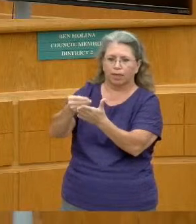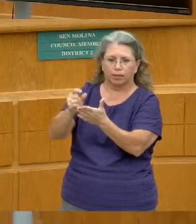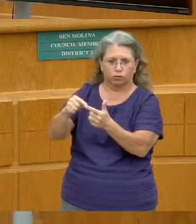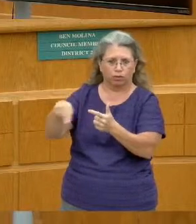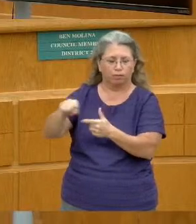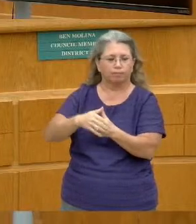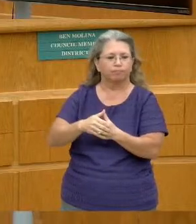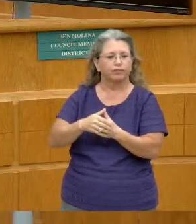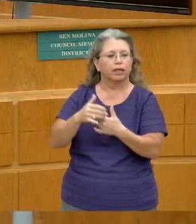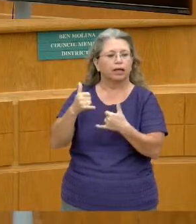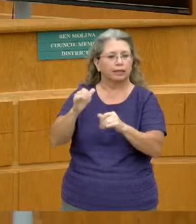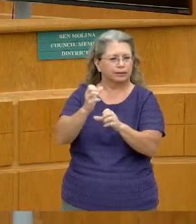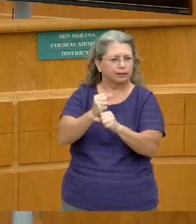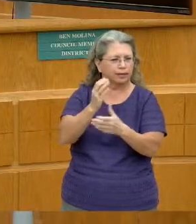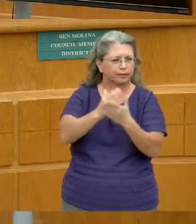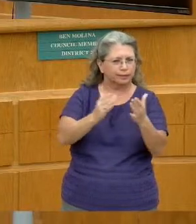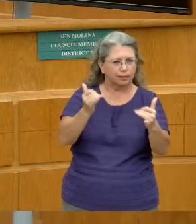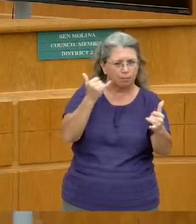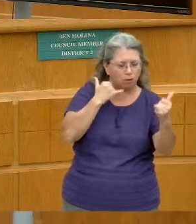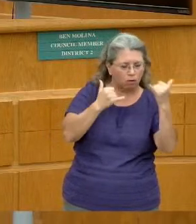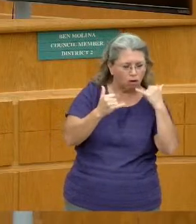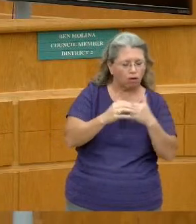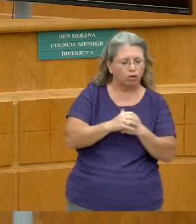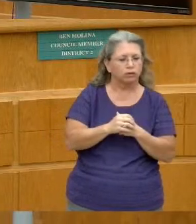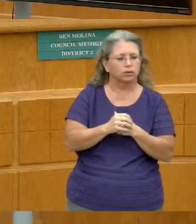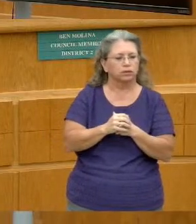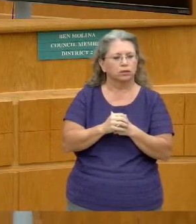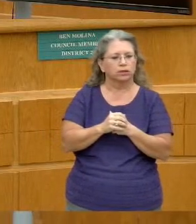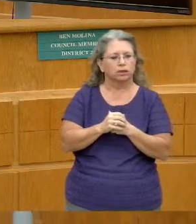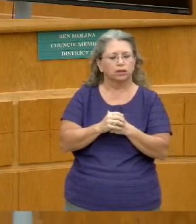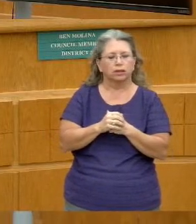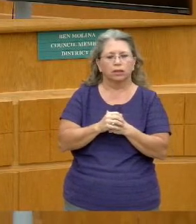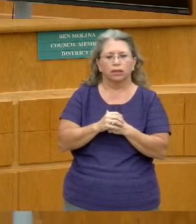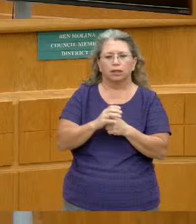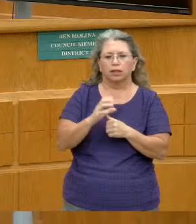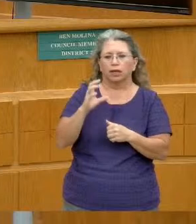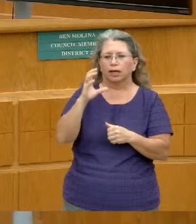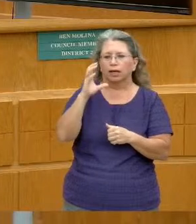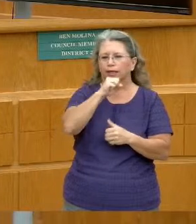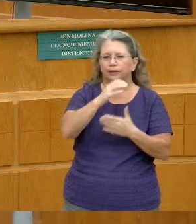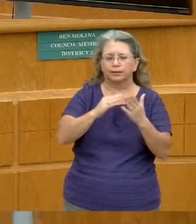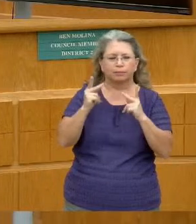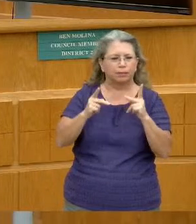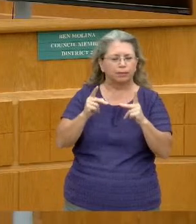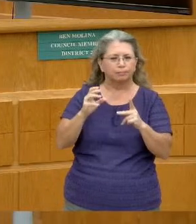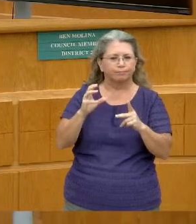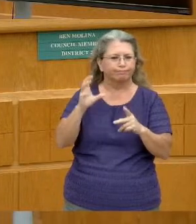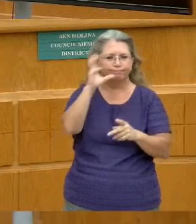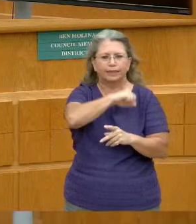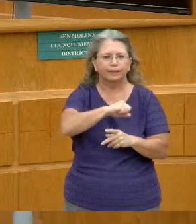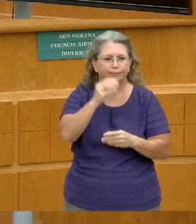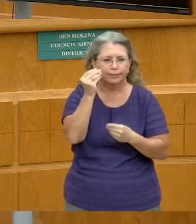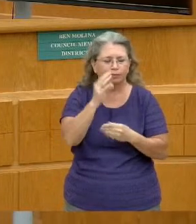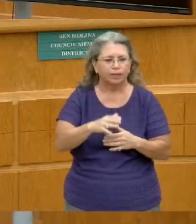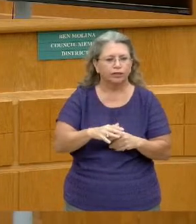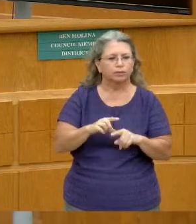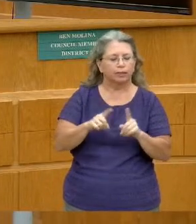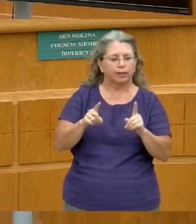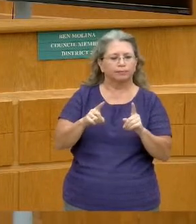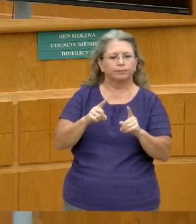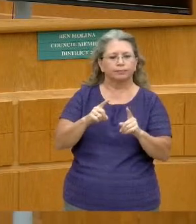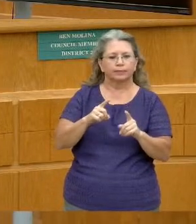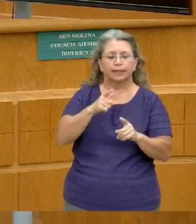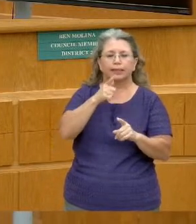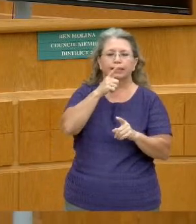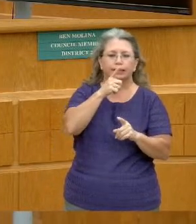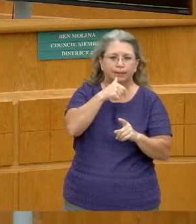news hasn't gotten to some of these people. They've missed either the email or missed the news, but it was a disappointing